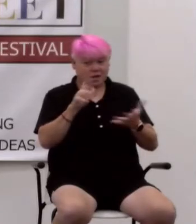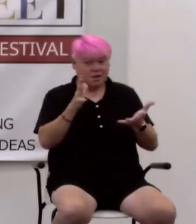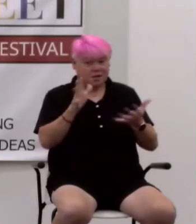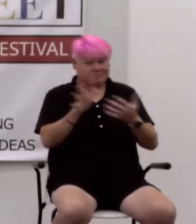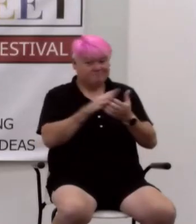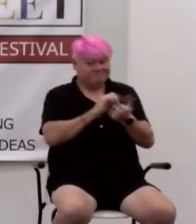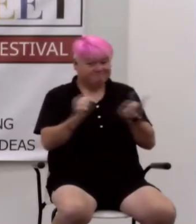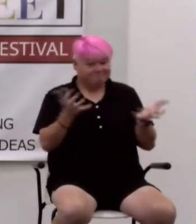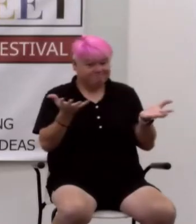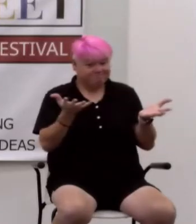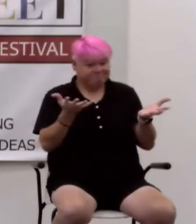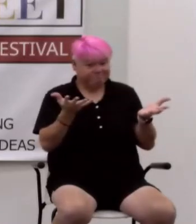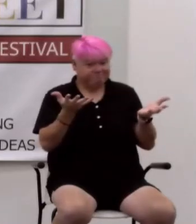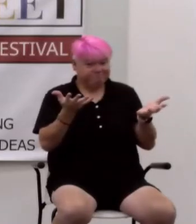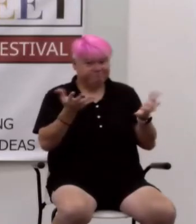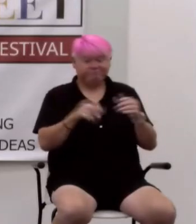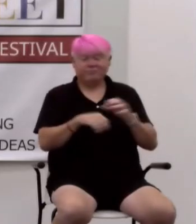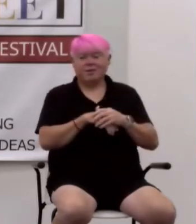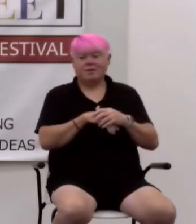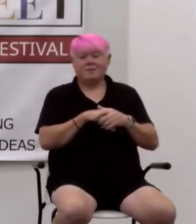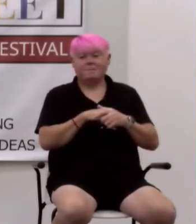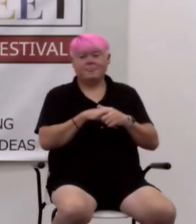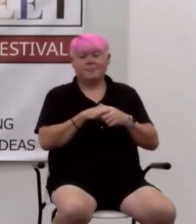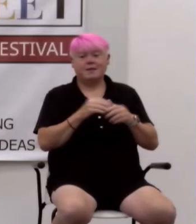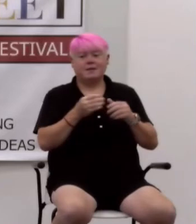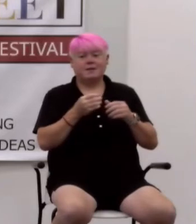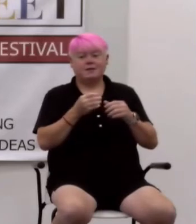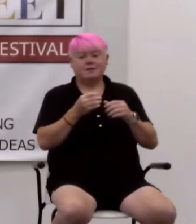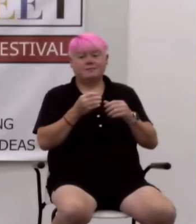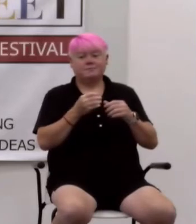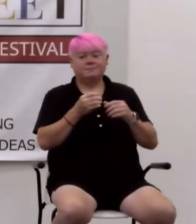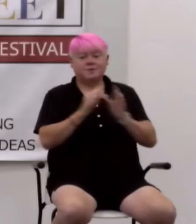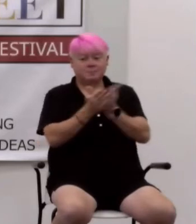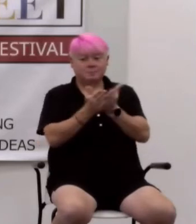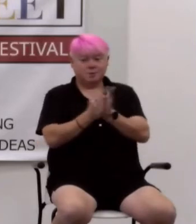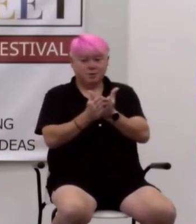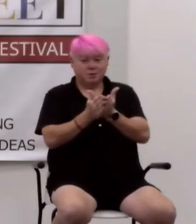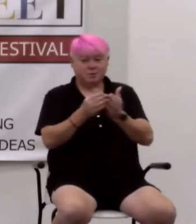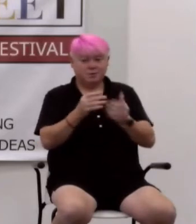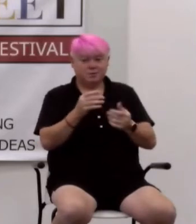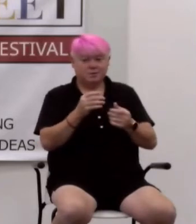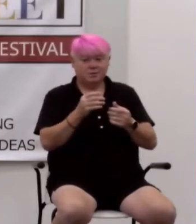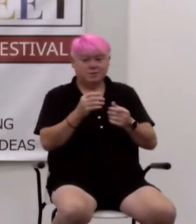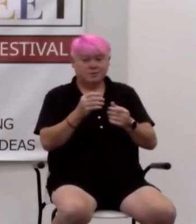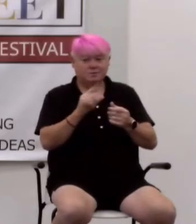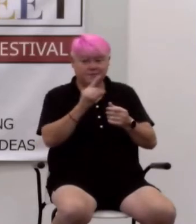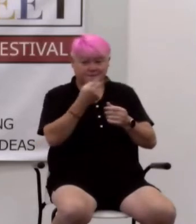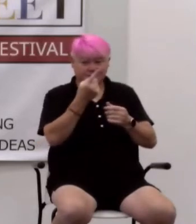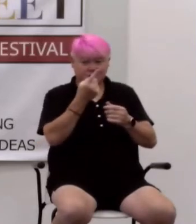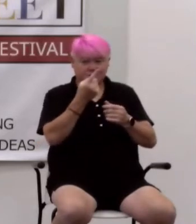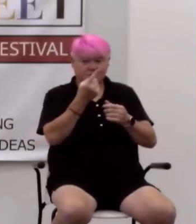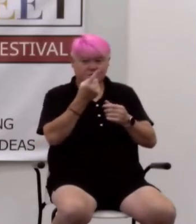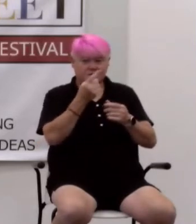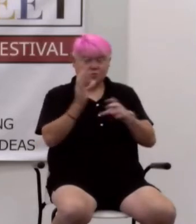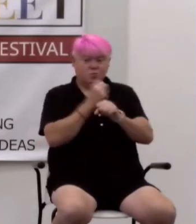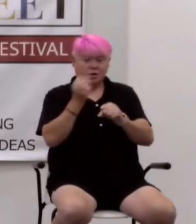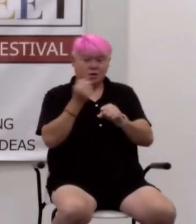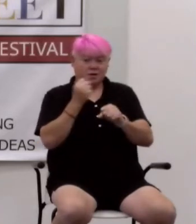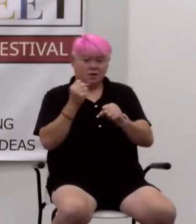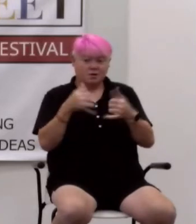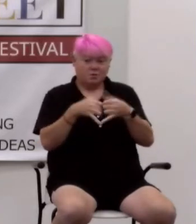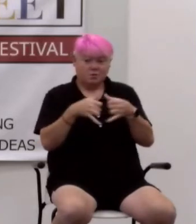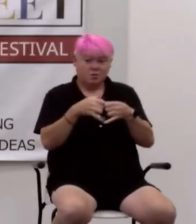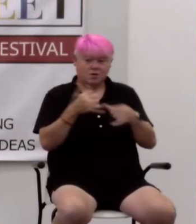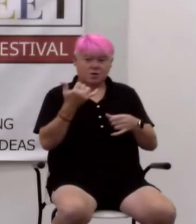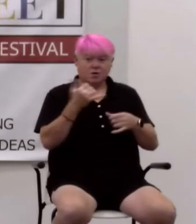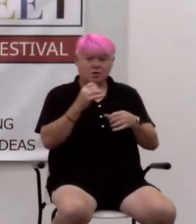here's an interesting thing. The book, I hope, will be my first novel, won an award called the Dashiell